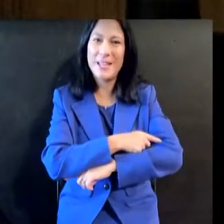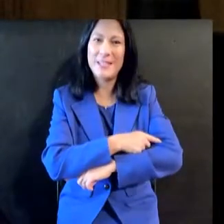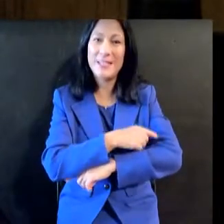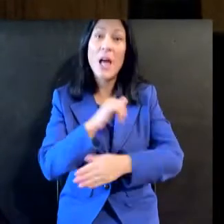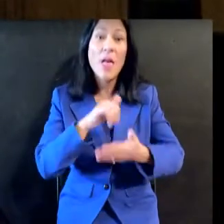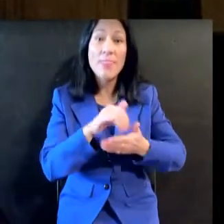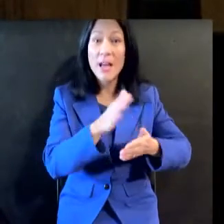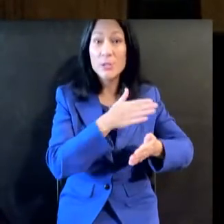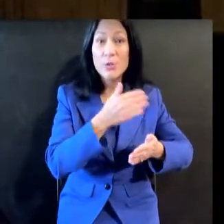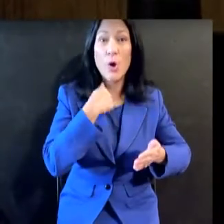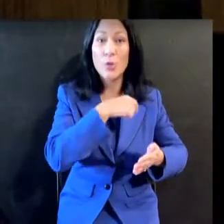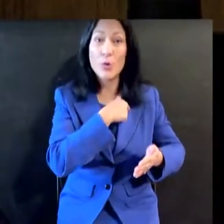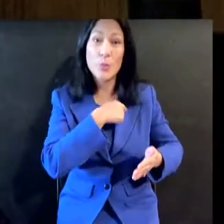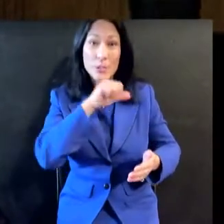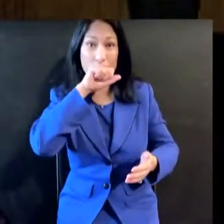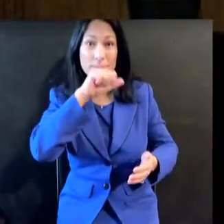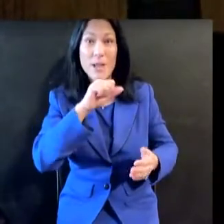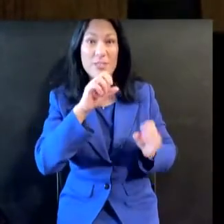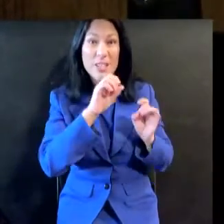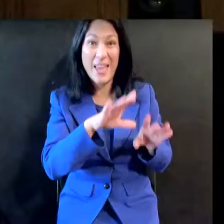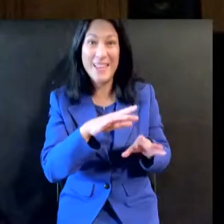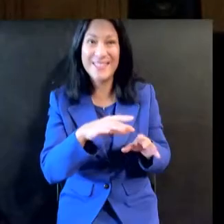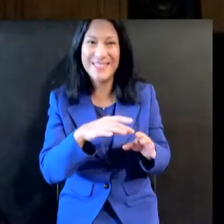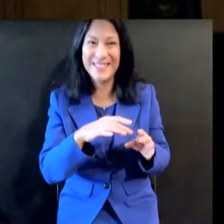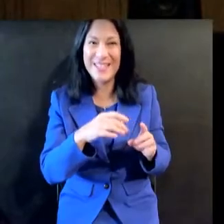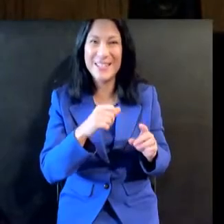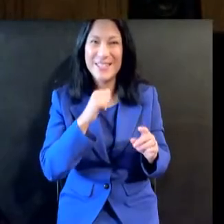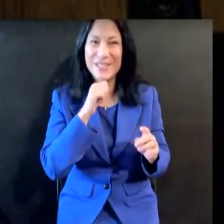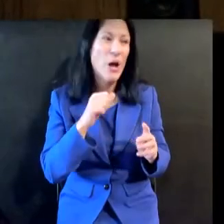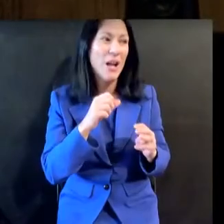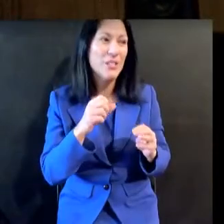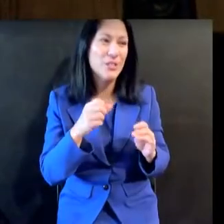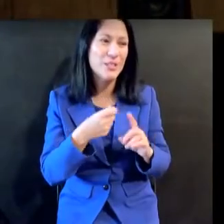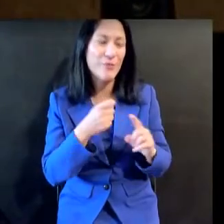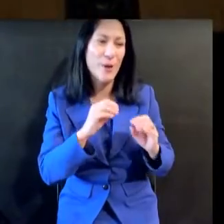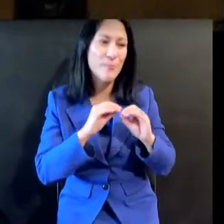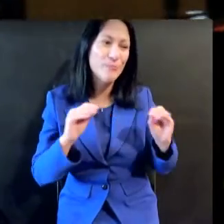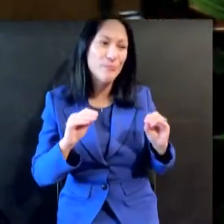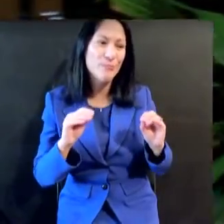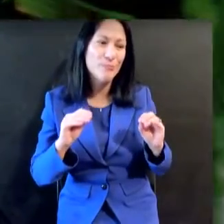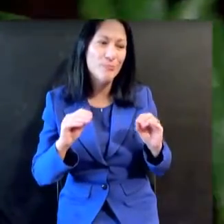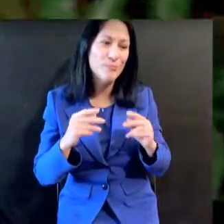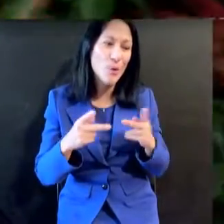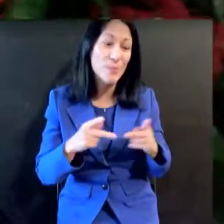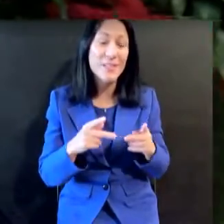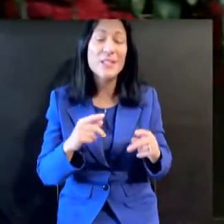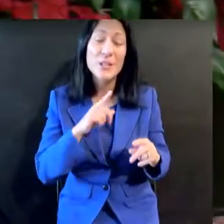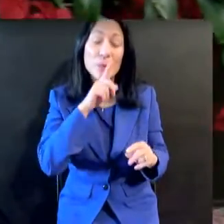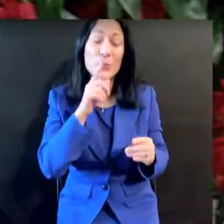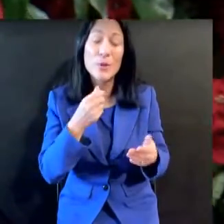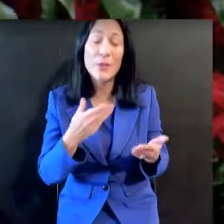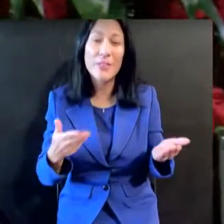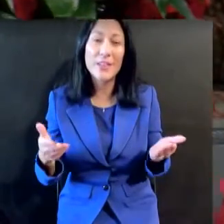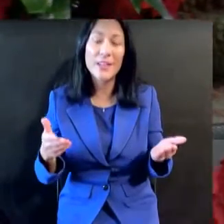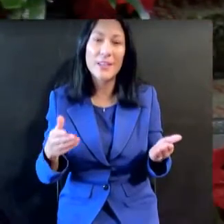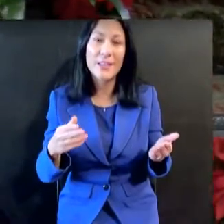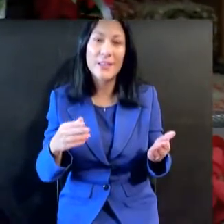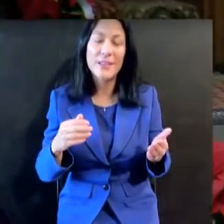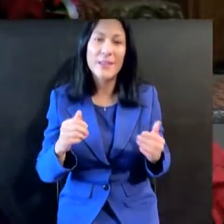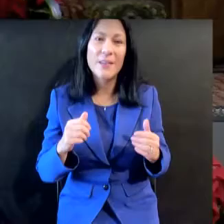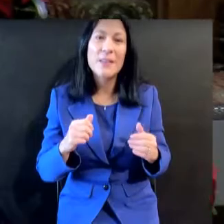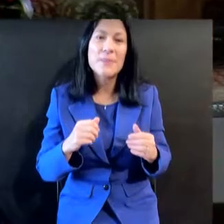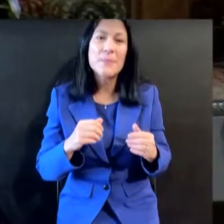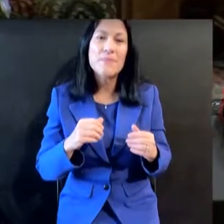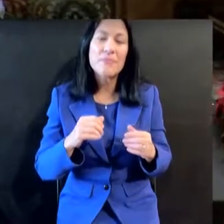we all love to hate just didn't come out of nowhere. It really is a real thing. This 12 days from December 25th to Epiphany, which